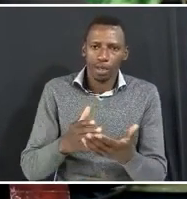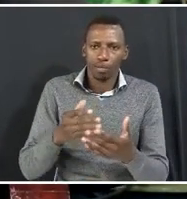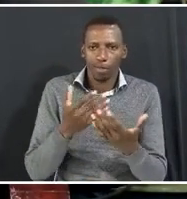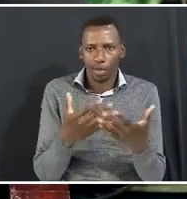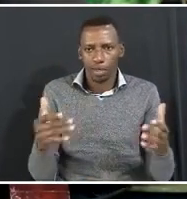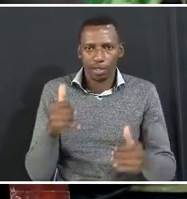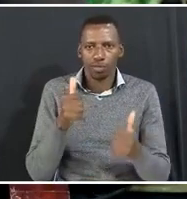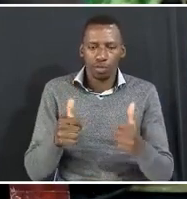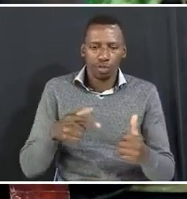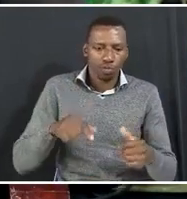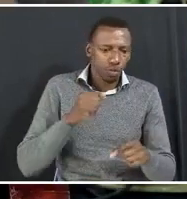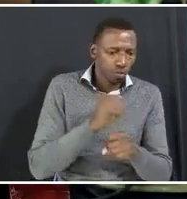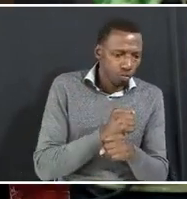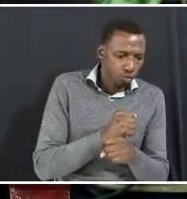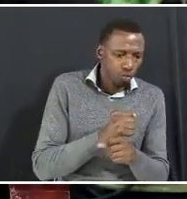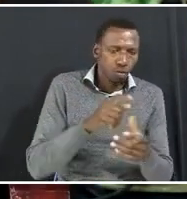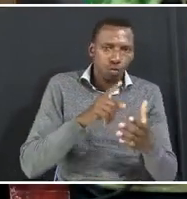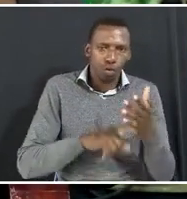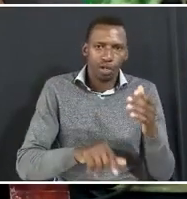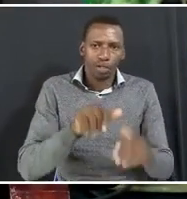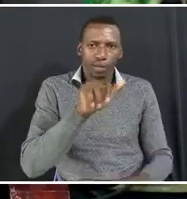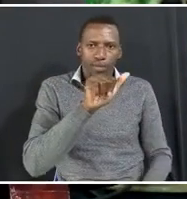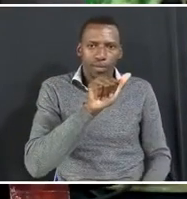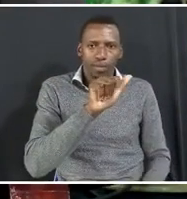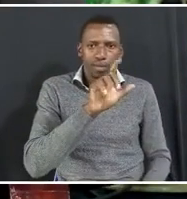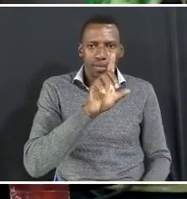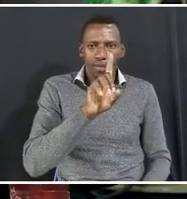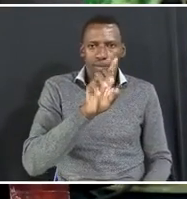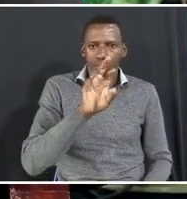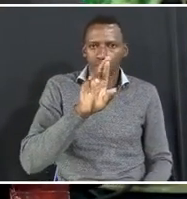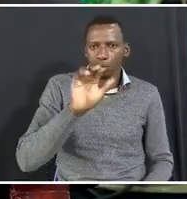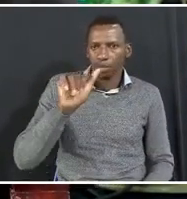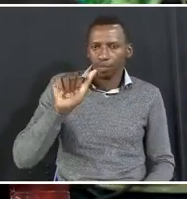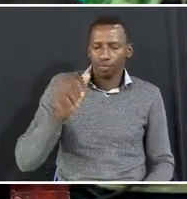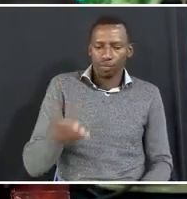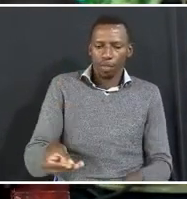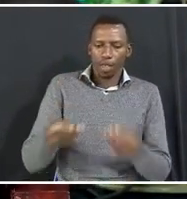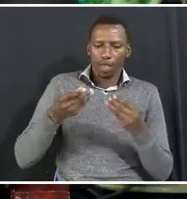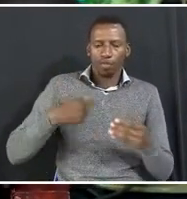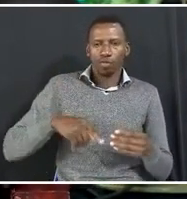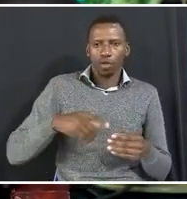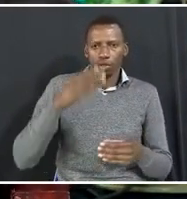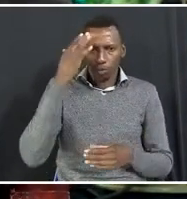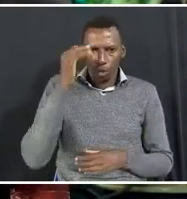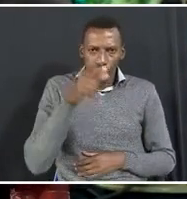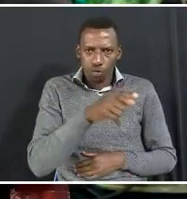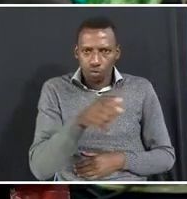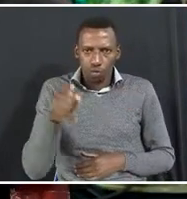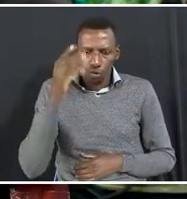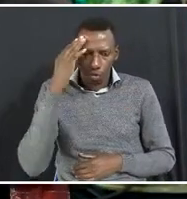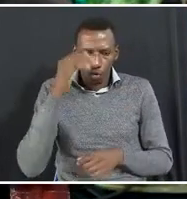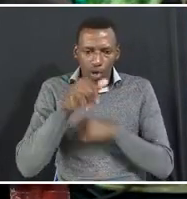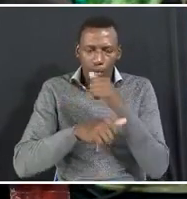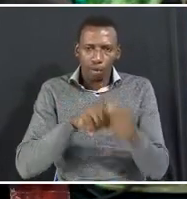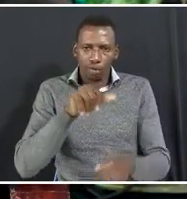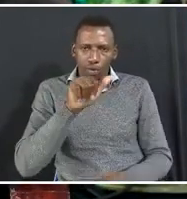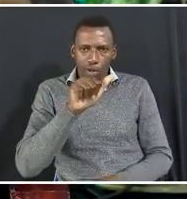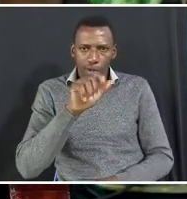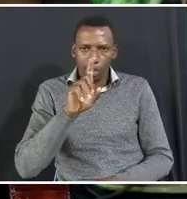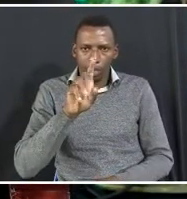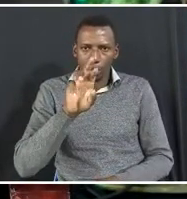that we do are what ADRA brings to us, because ADRA, if you know about ADRA, is more